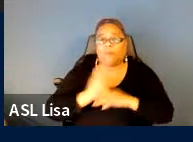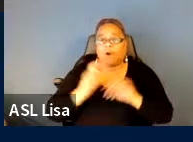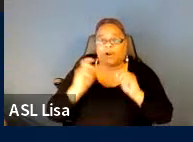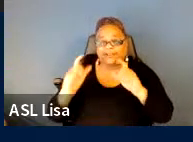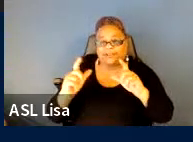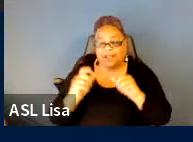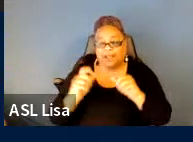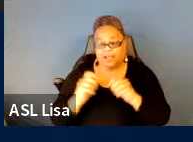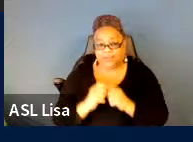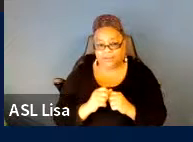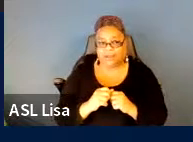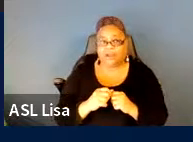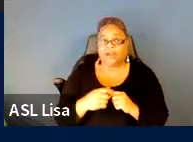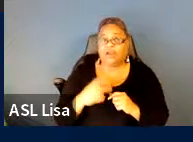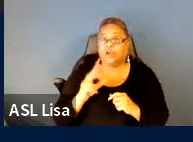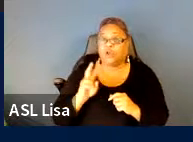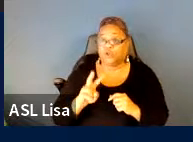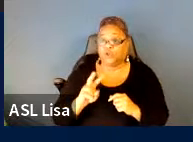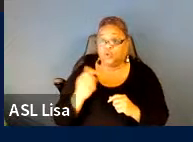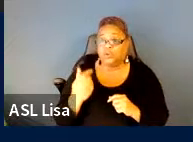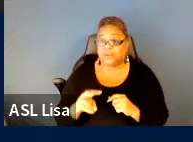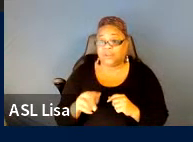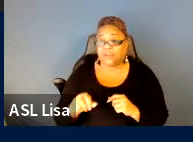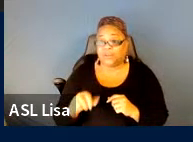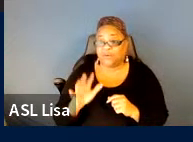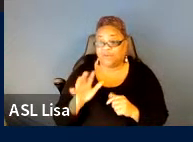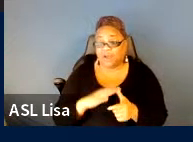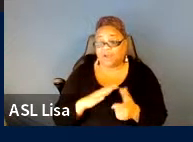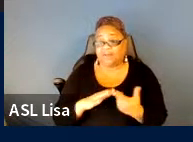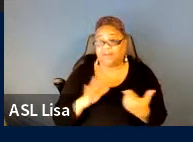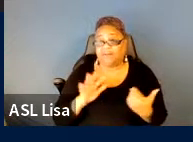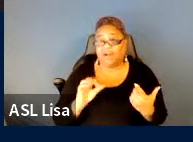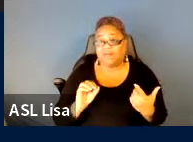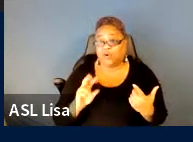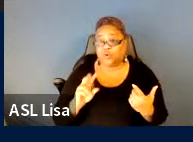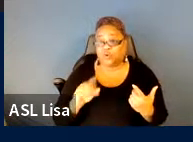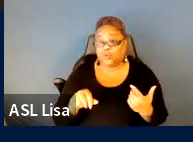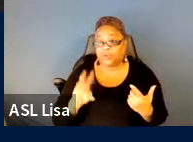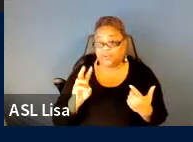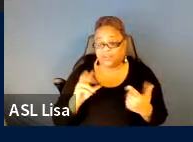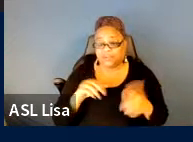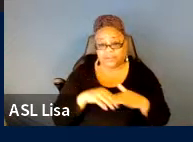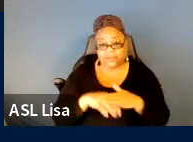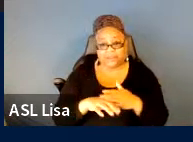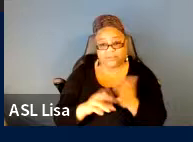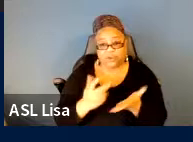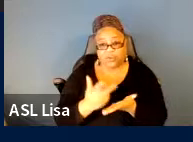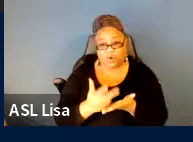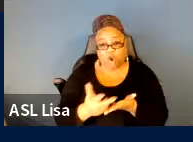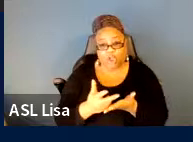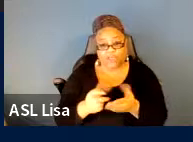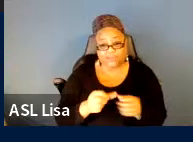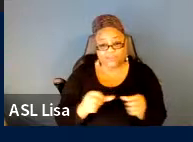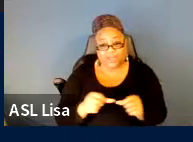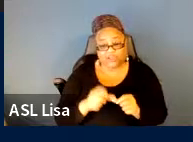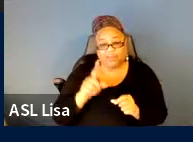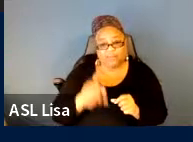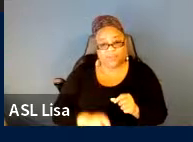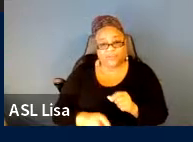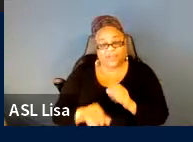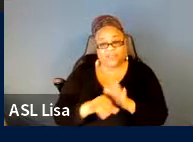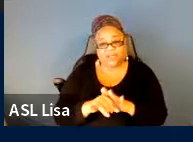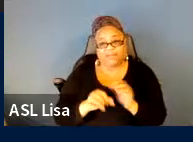provisions 216.5 and 502.6, accessible parking spaces must be identified by signs